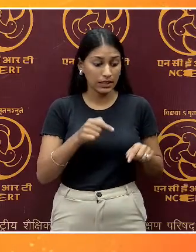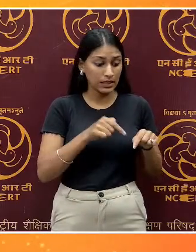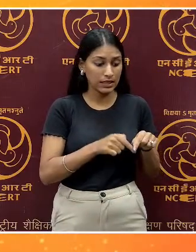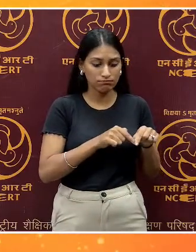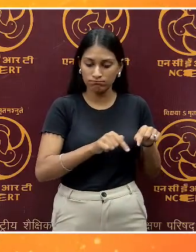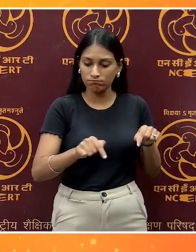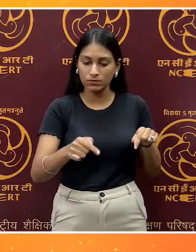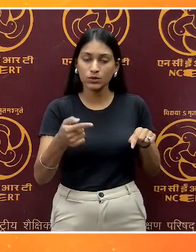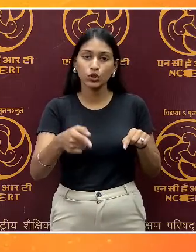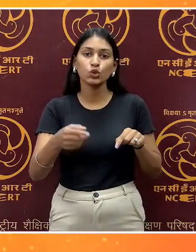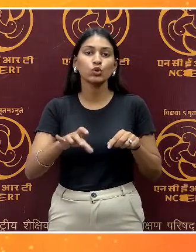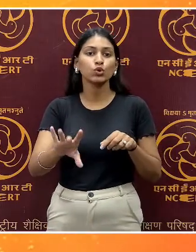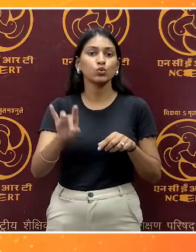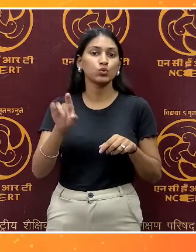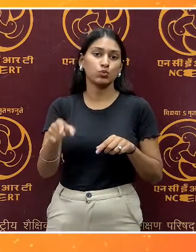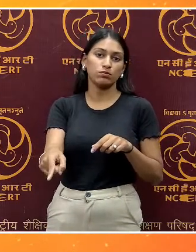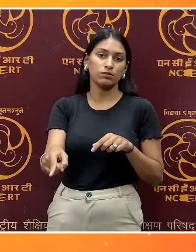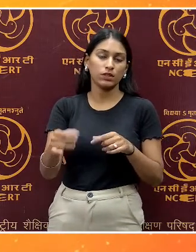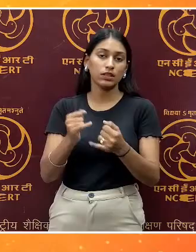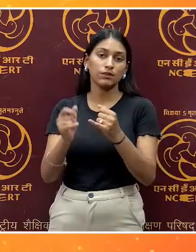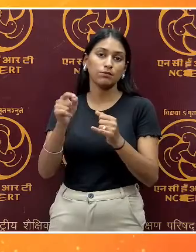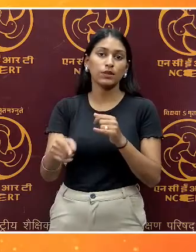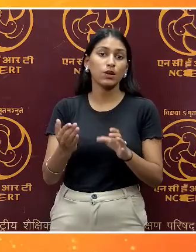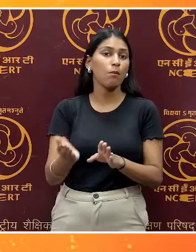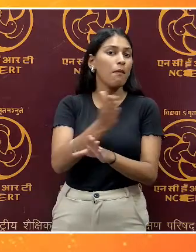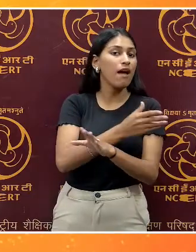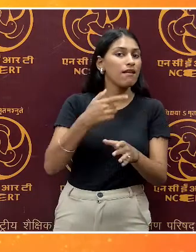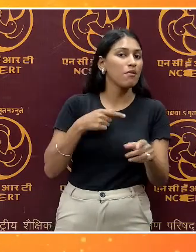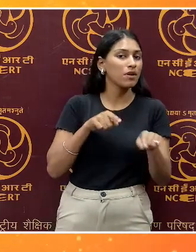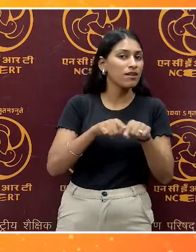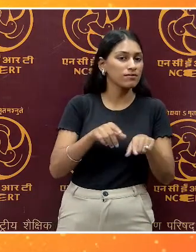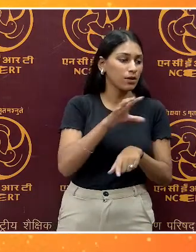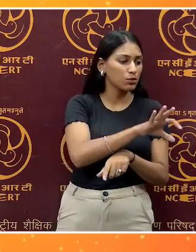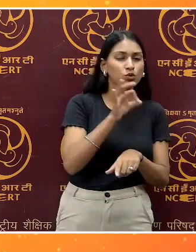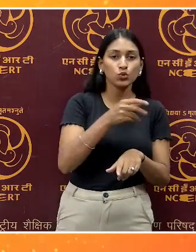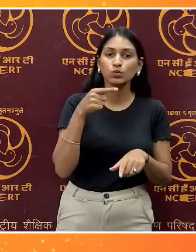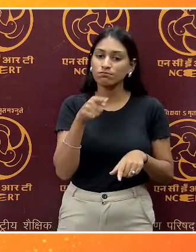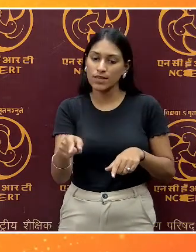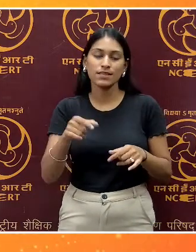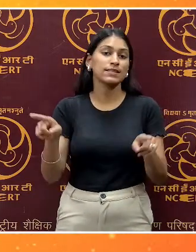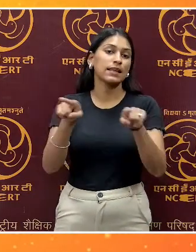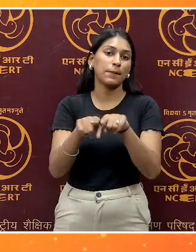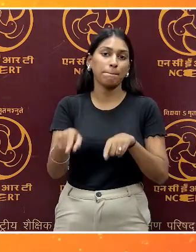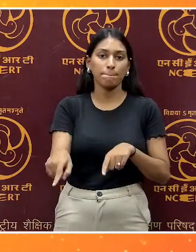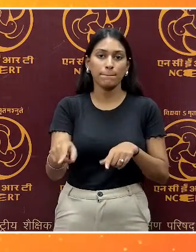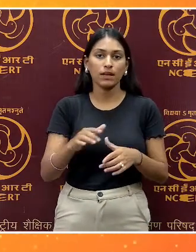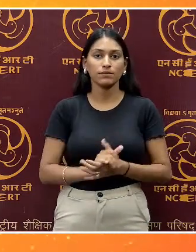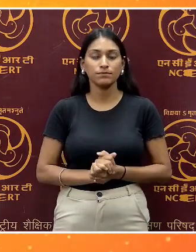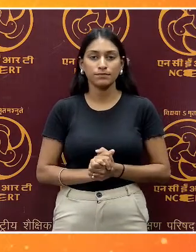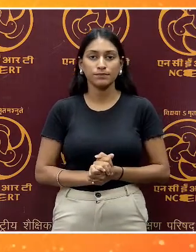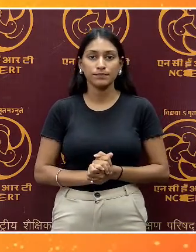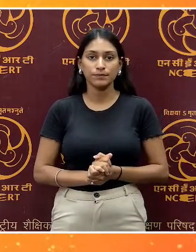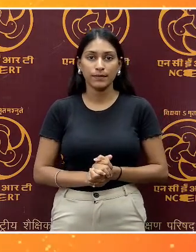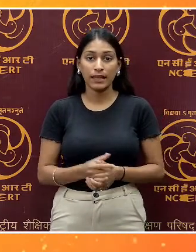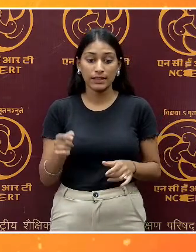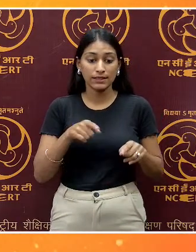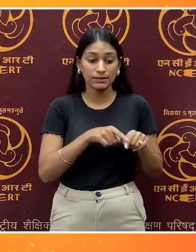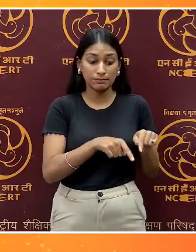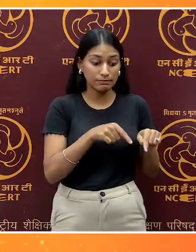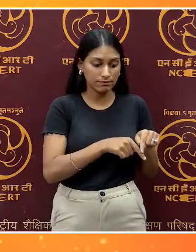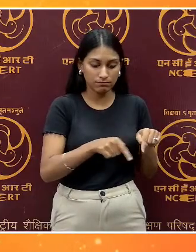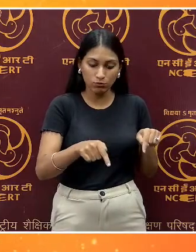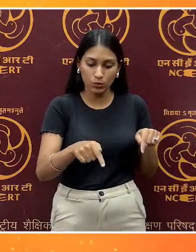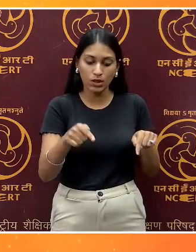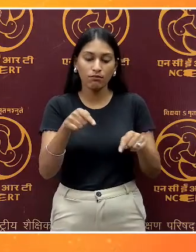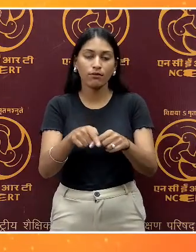already chosen in our previous example. In above example, R was chosen as the reference point.